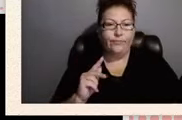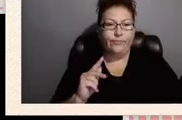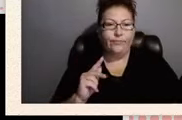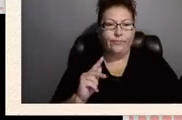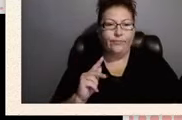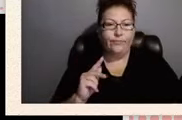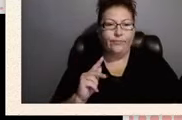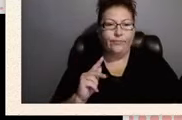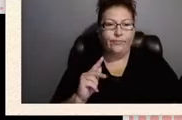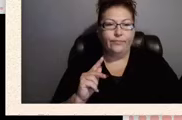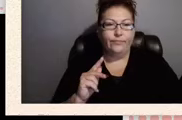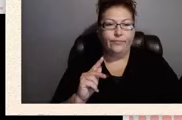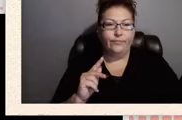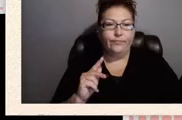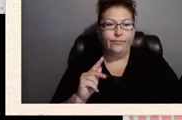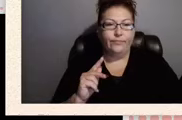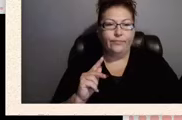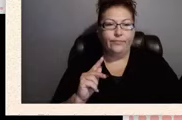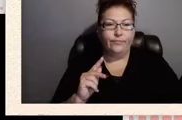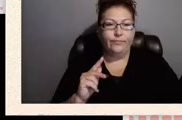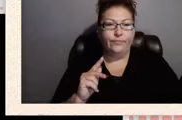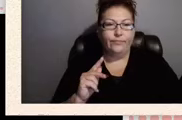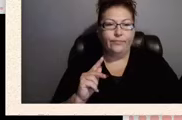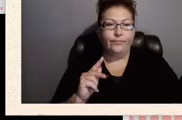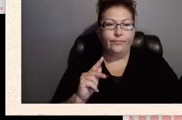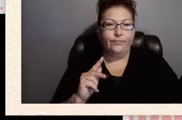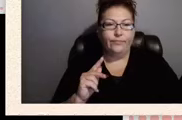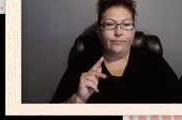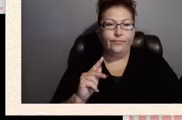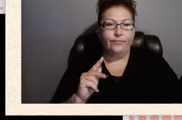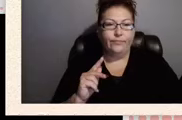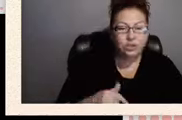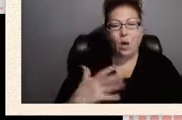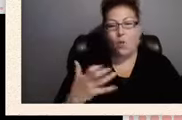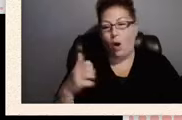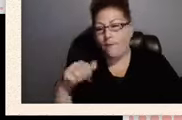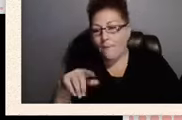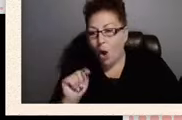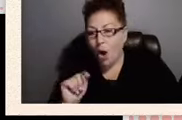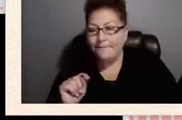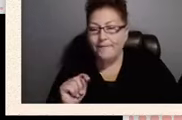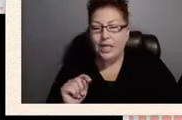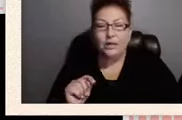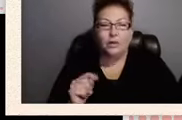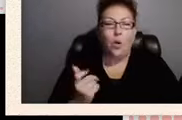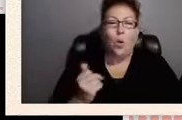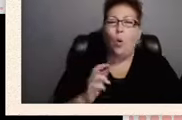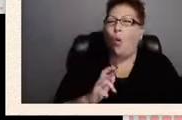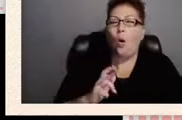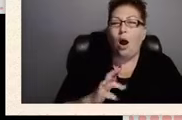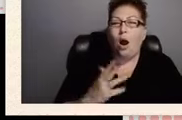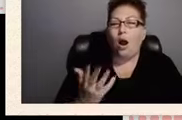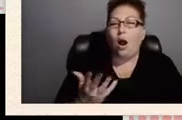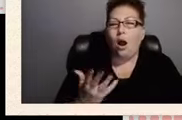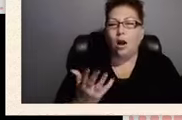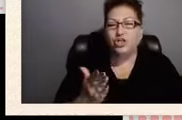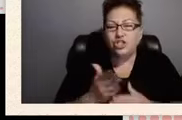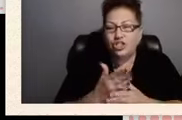live? Do I want to go live in a house, an apartment, or share a house with